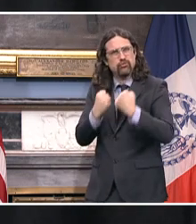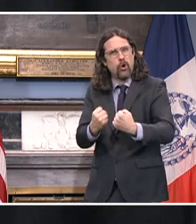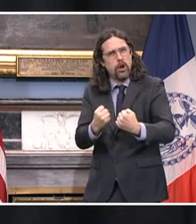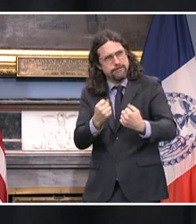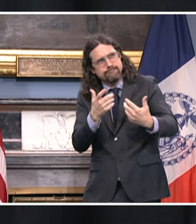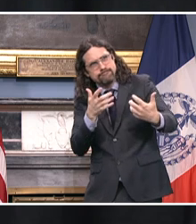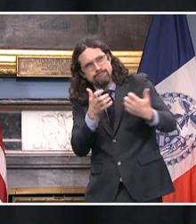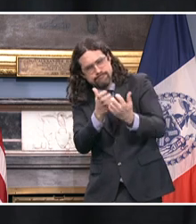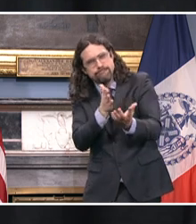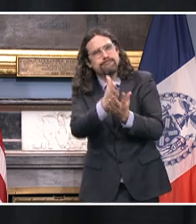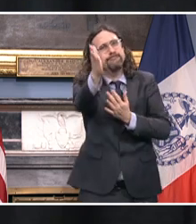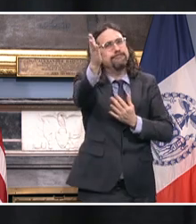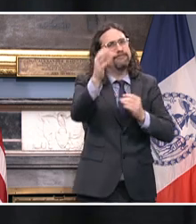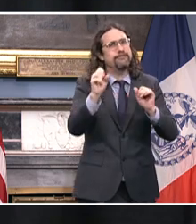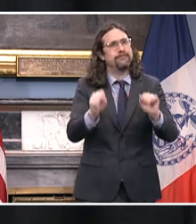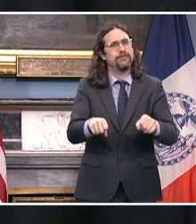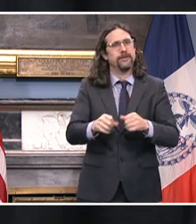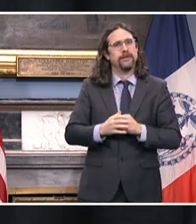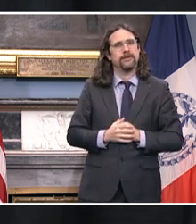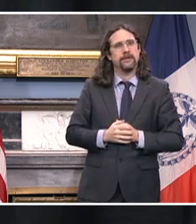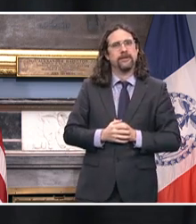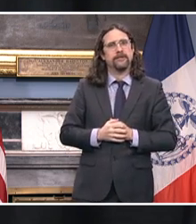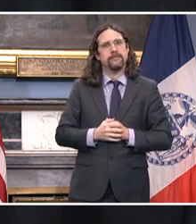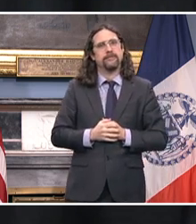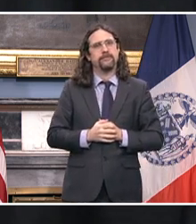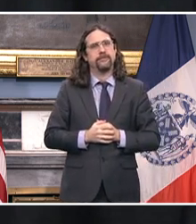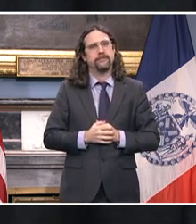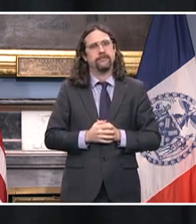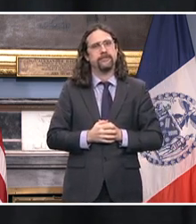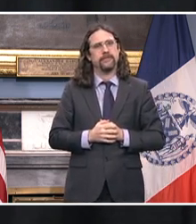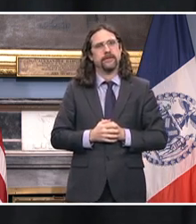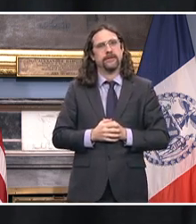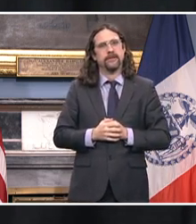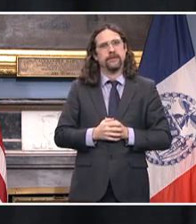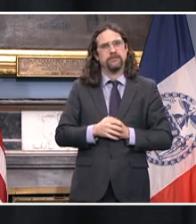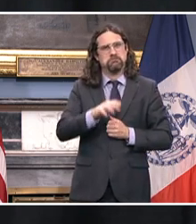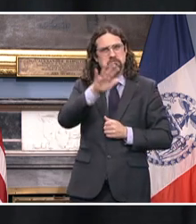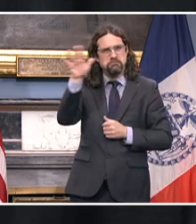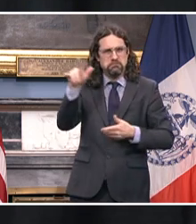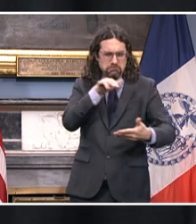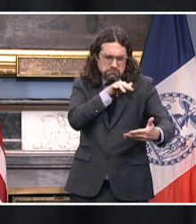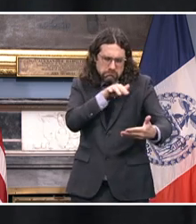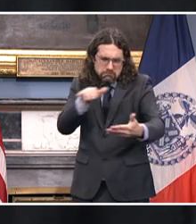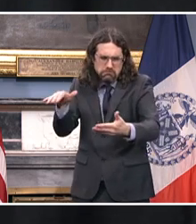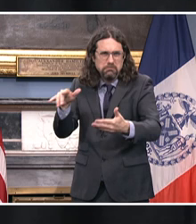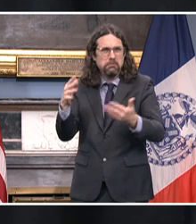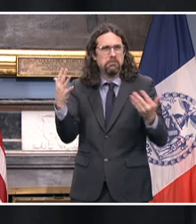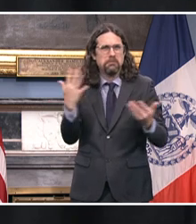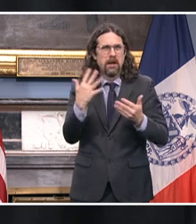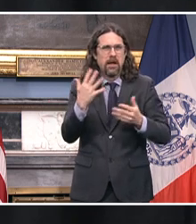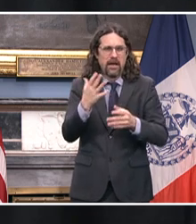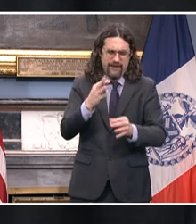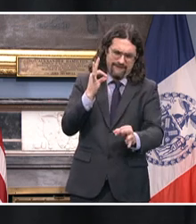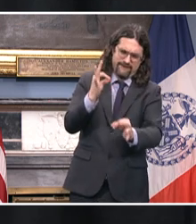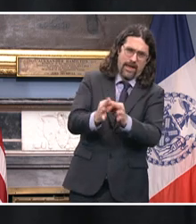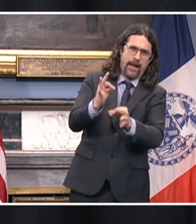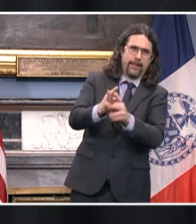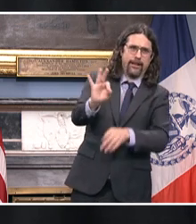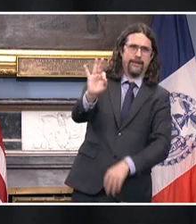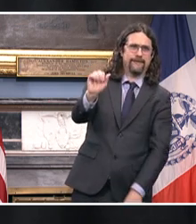so many of them are about people fighting adversity, fighting overwhelming odds,